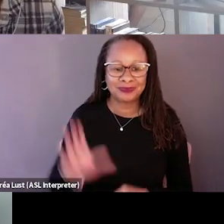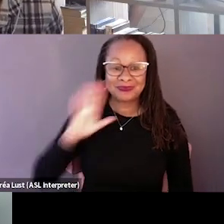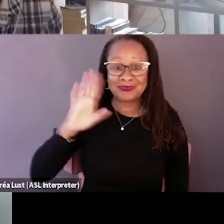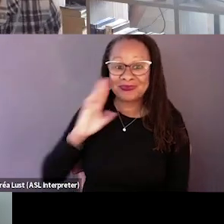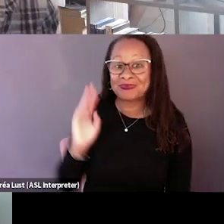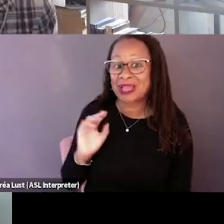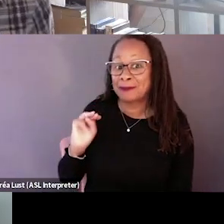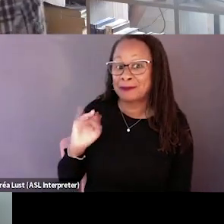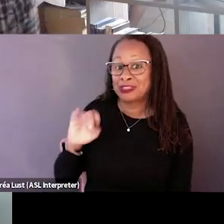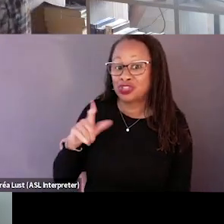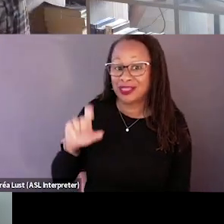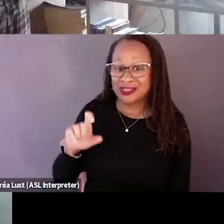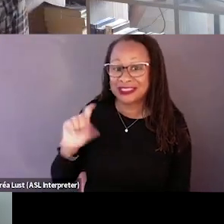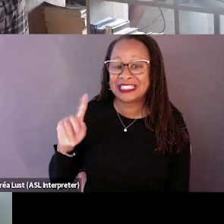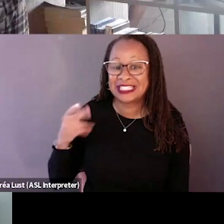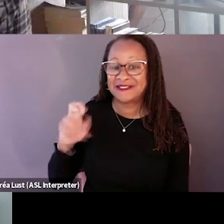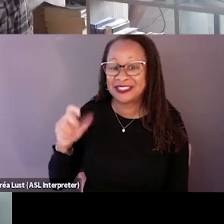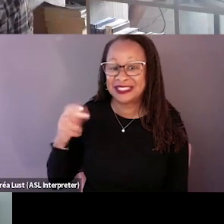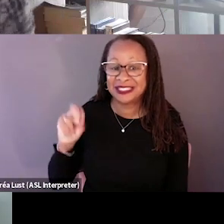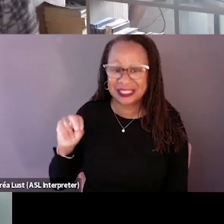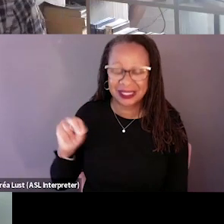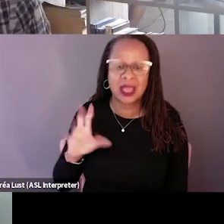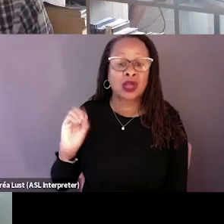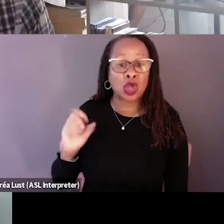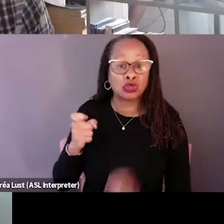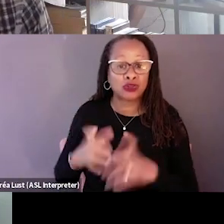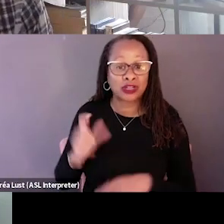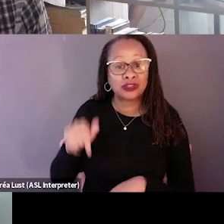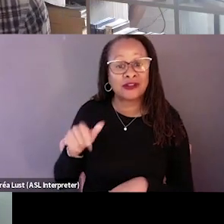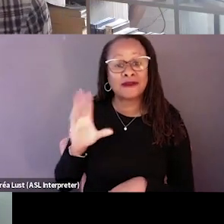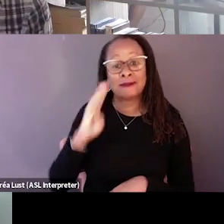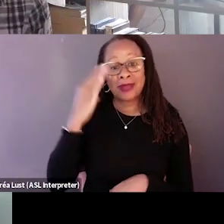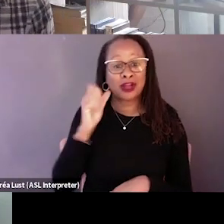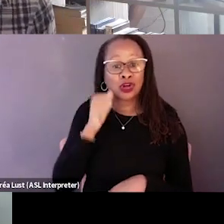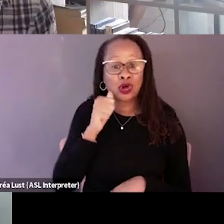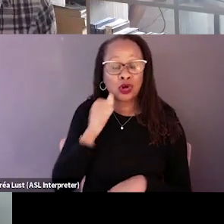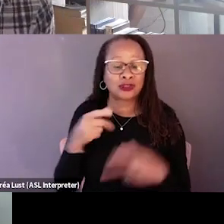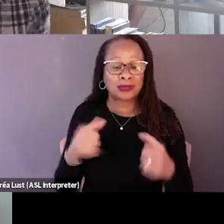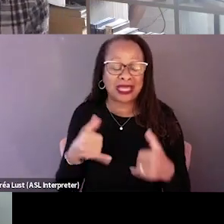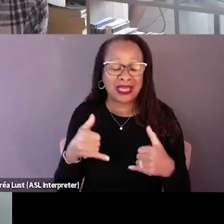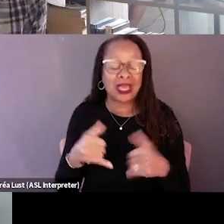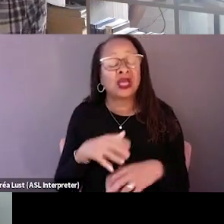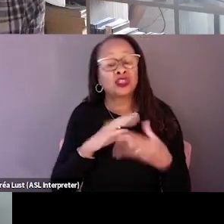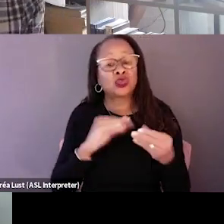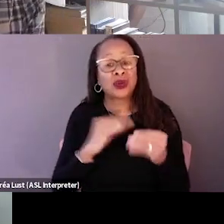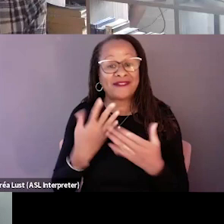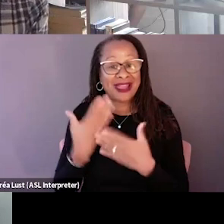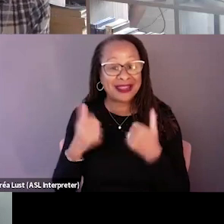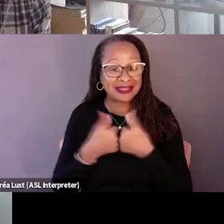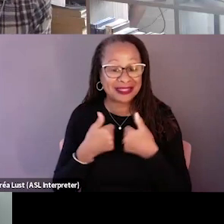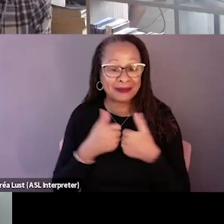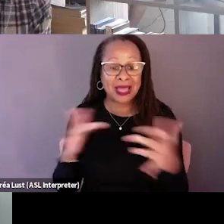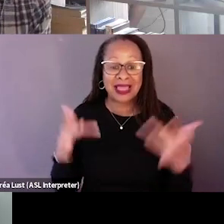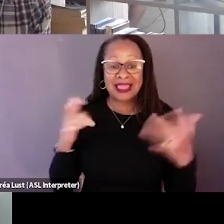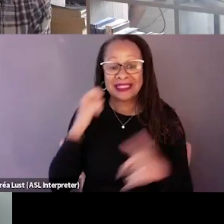Hi, and I am Michéle Stephenson. I am co-director of Black Girls Play, The Story of Hand Games. I am a